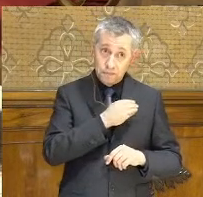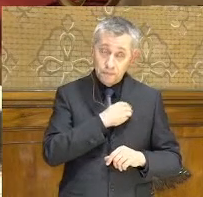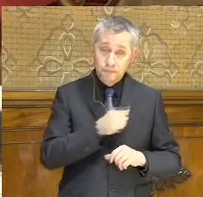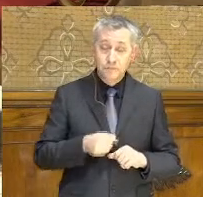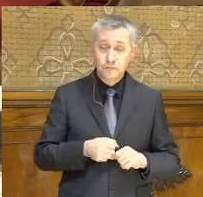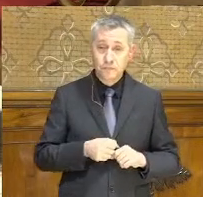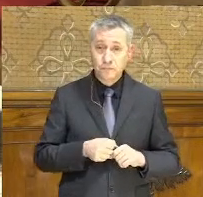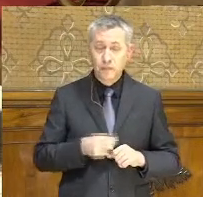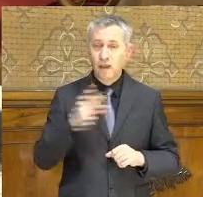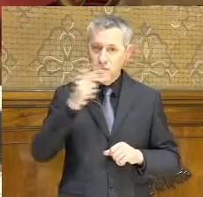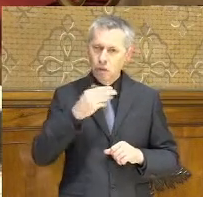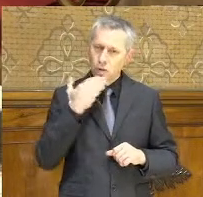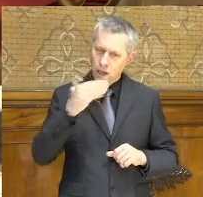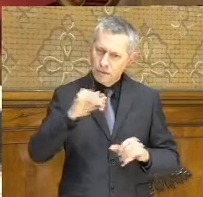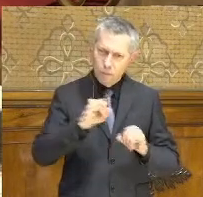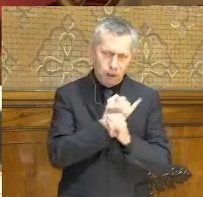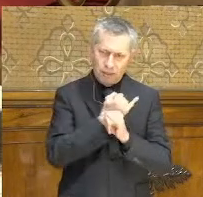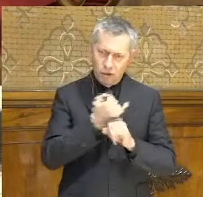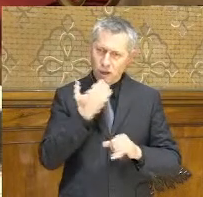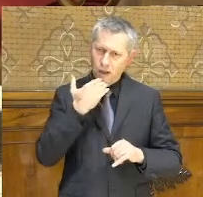for